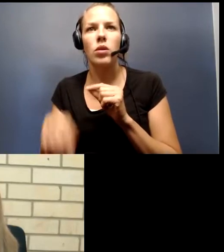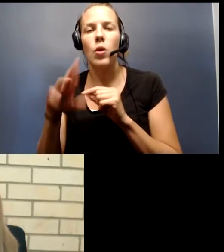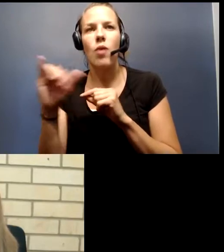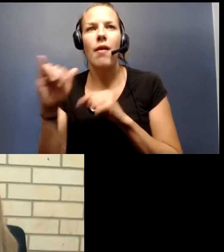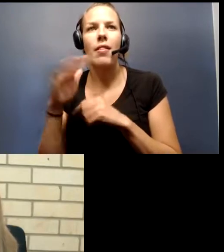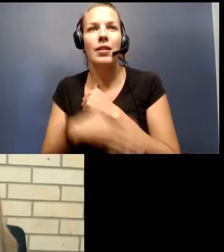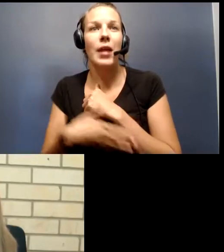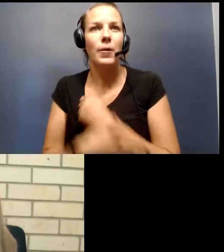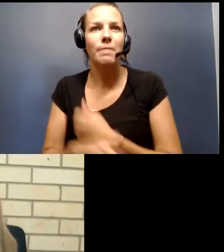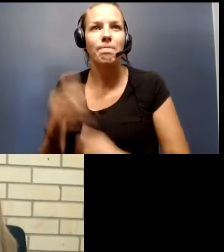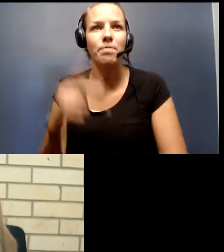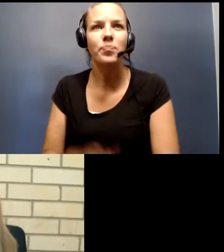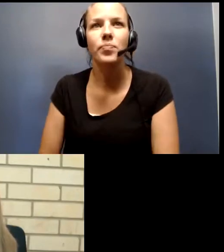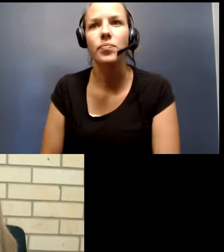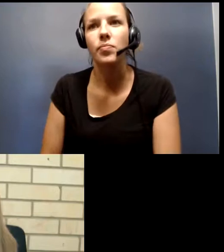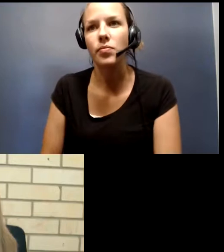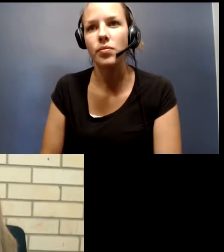County.